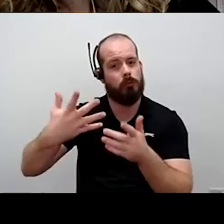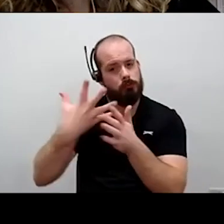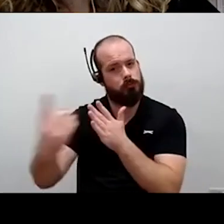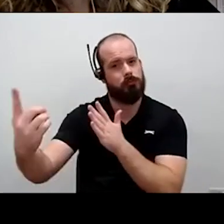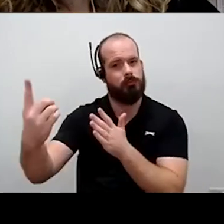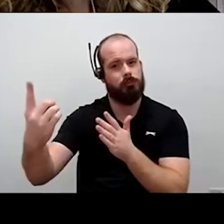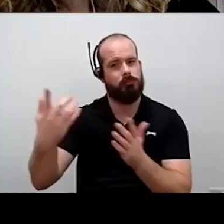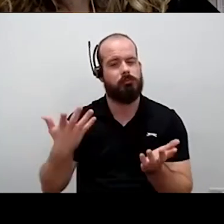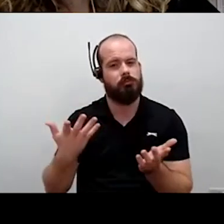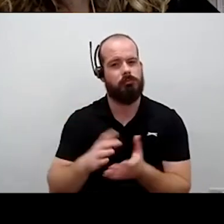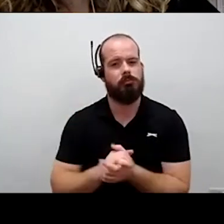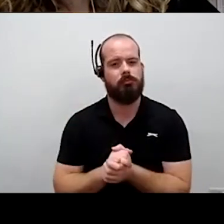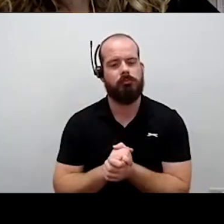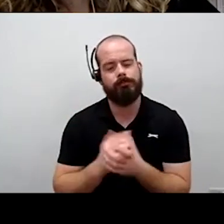I